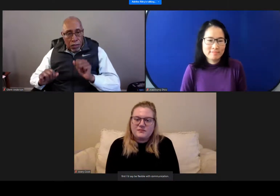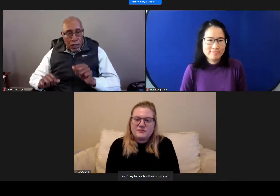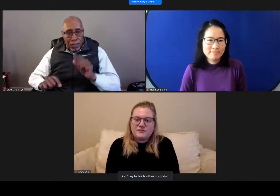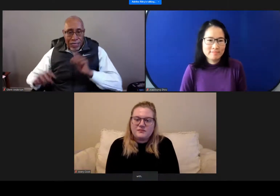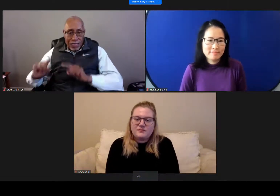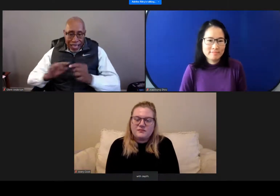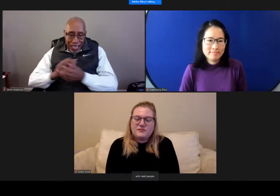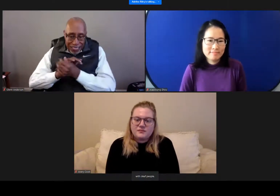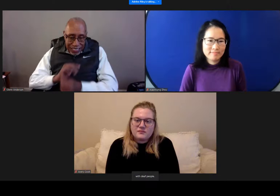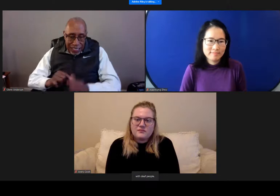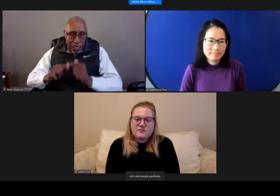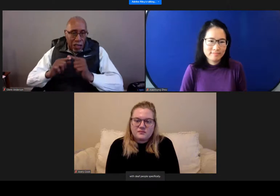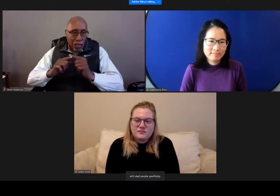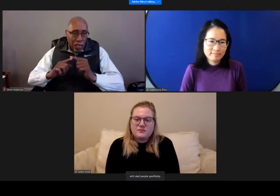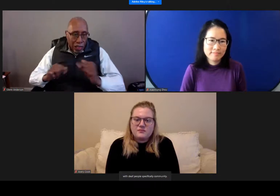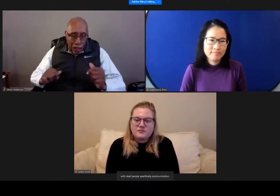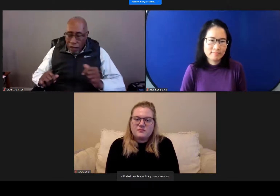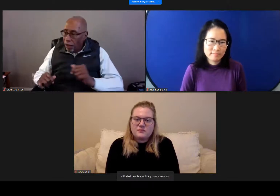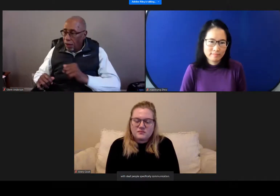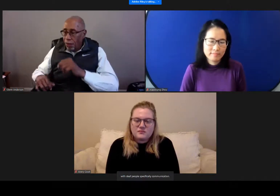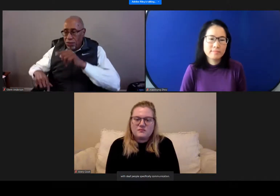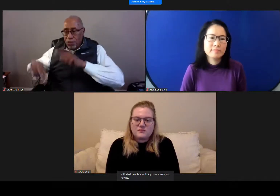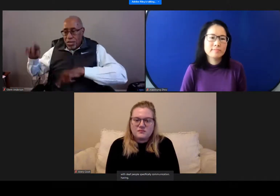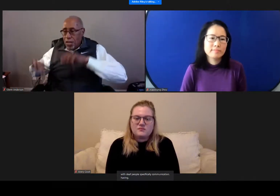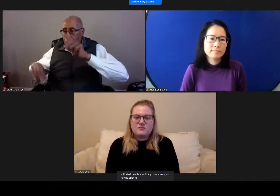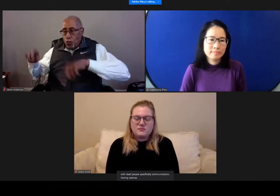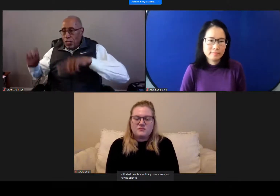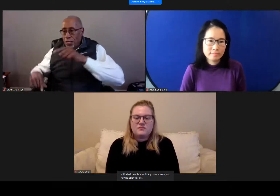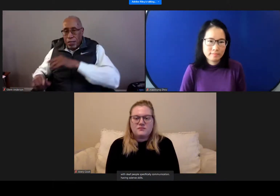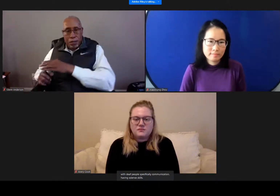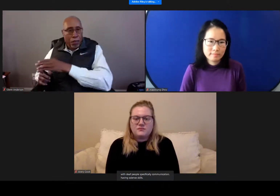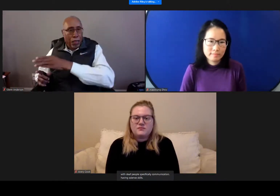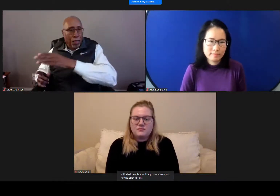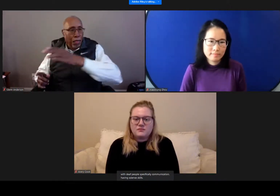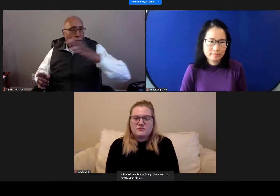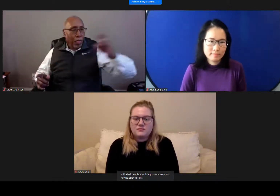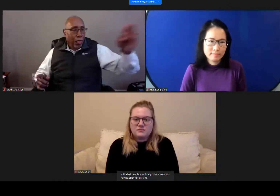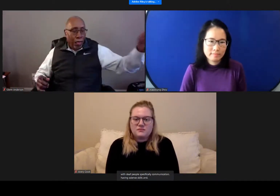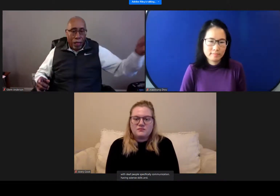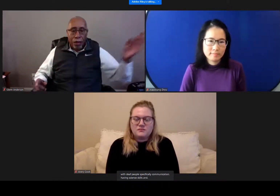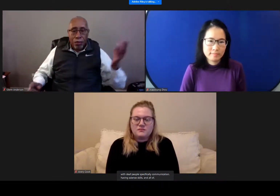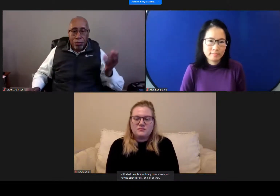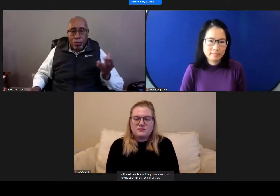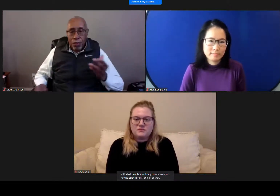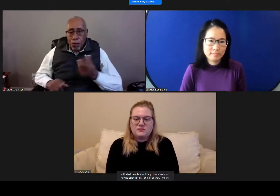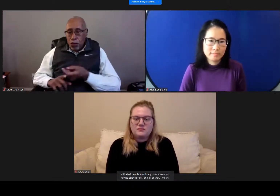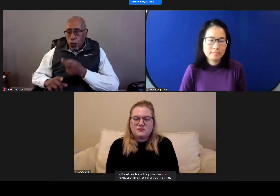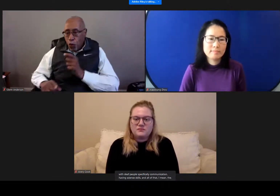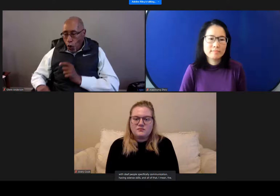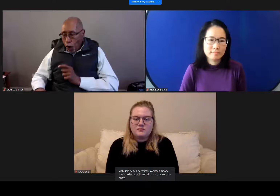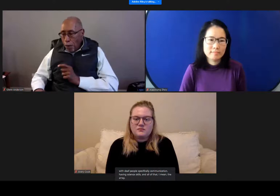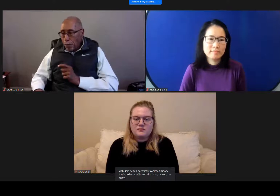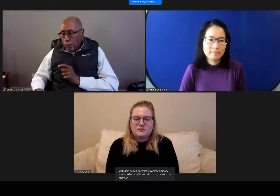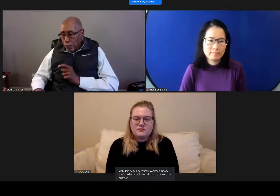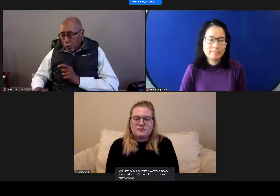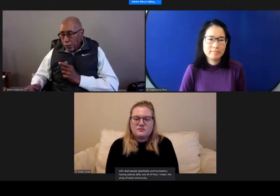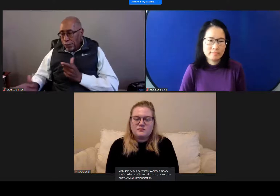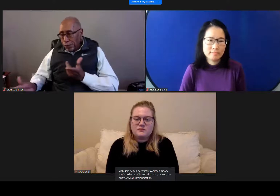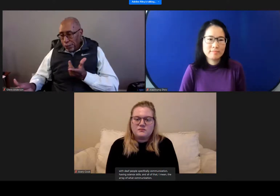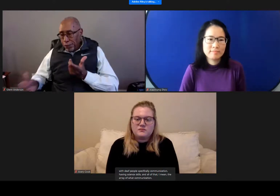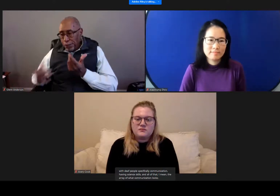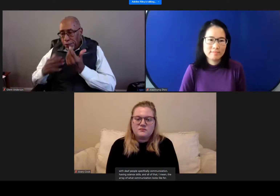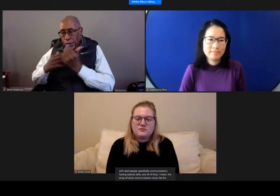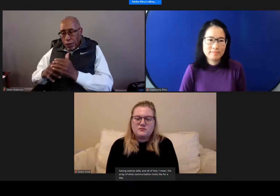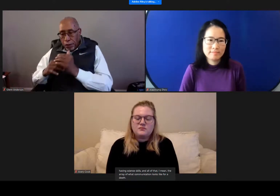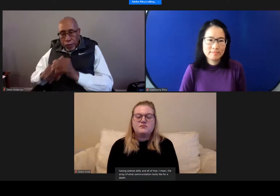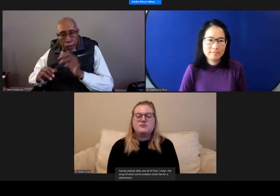With deaf people specifically, communication, having sign skills, and all of that. I mean, the array of what communication looks like